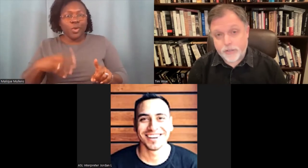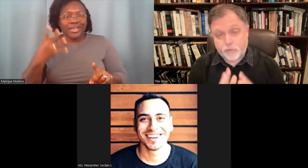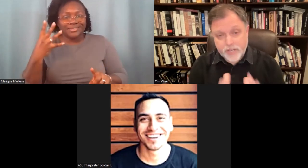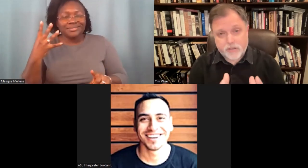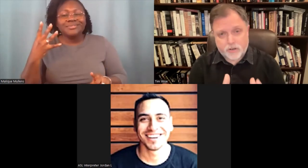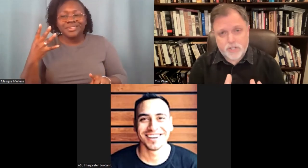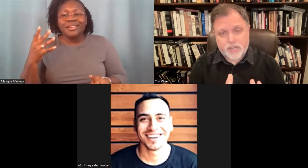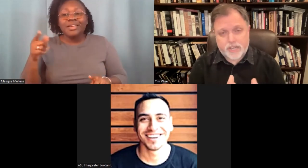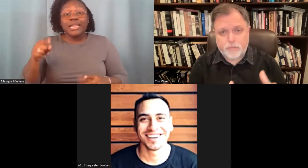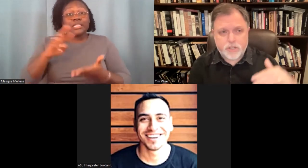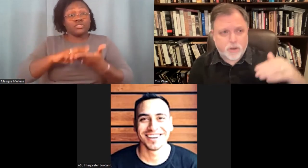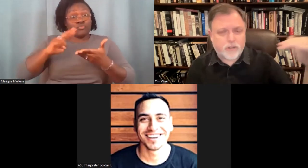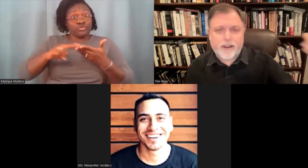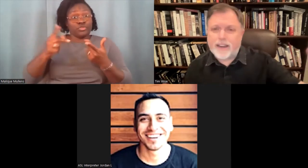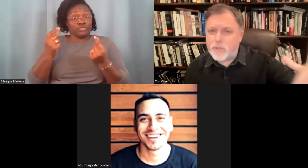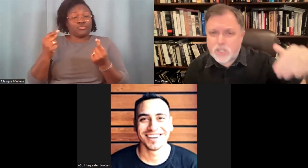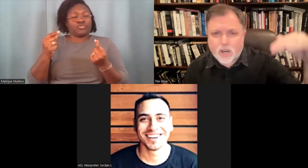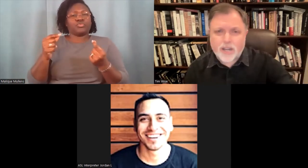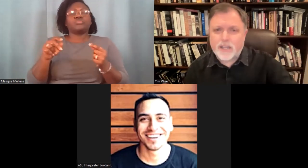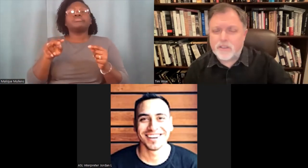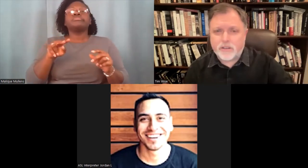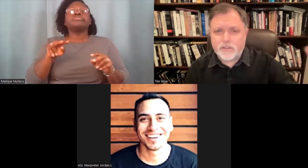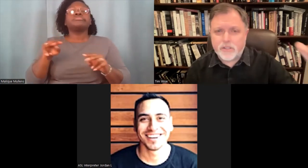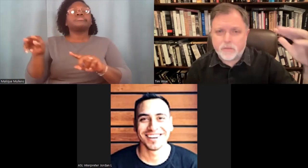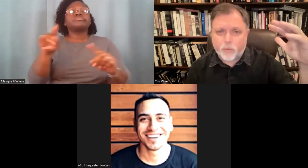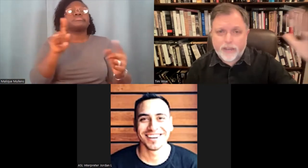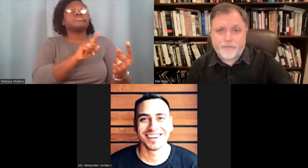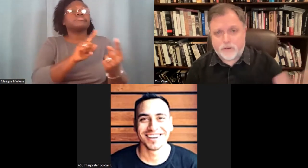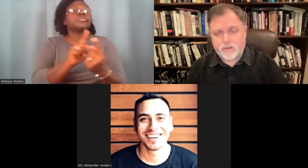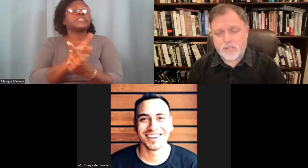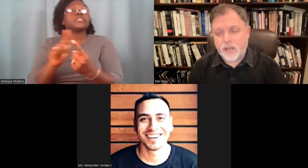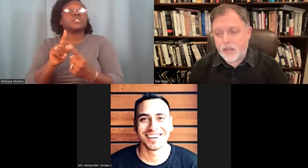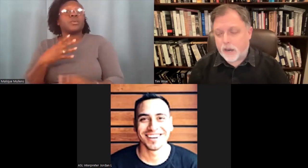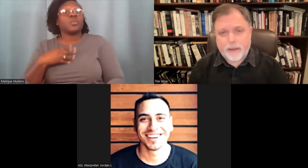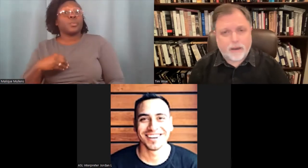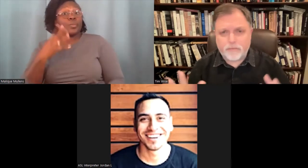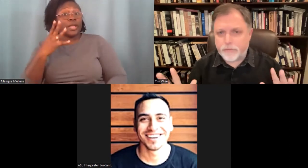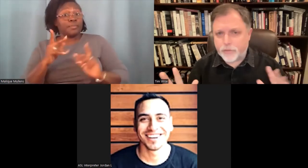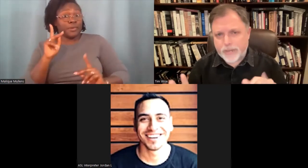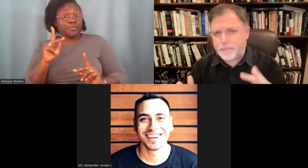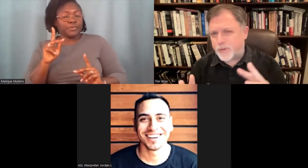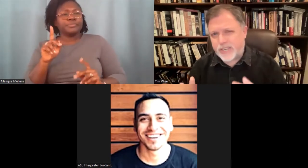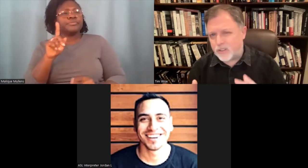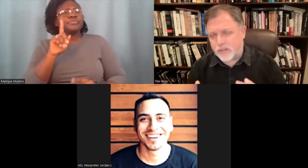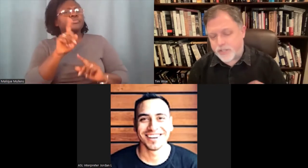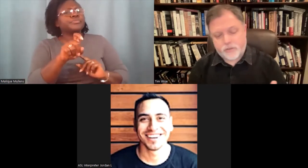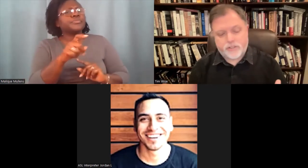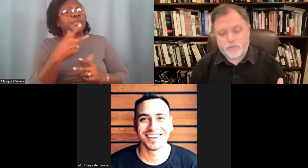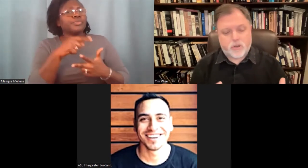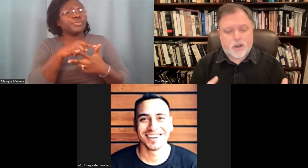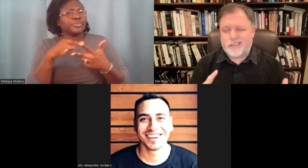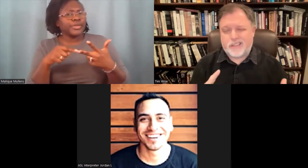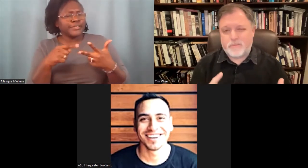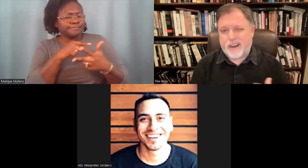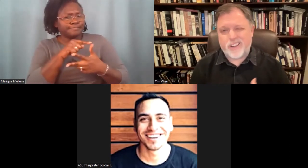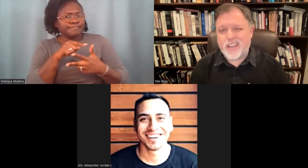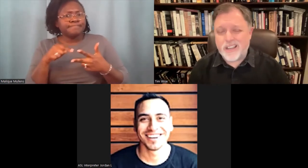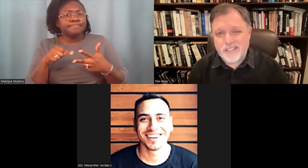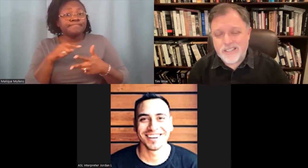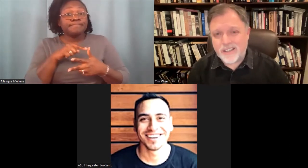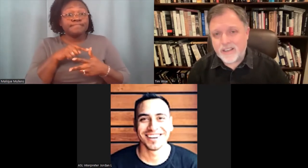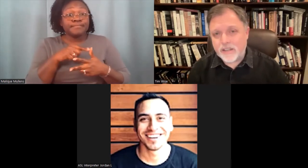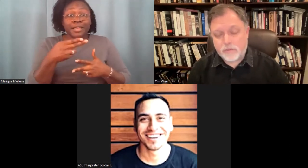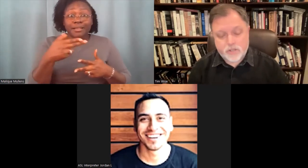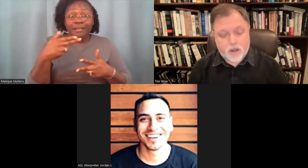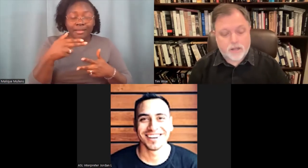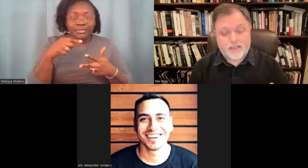for his research, he was going around, he was talking to white folks about three particular issues. He was talking to them about